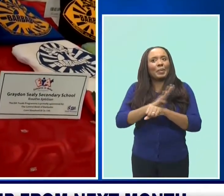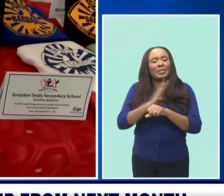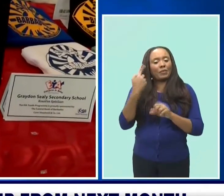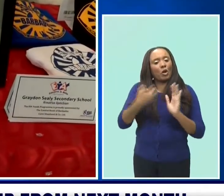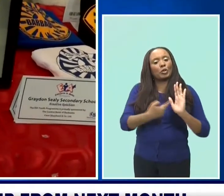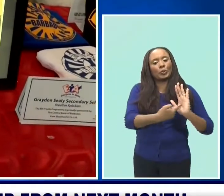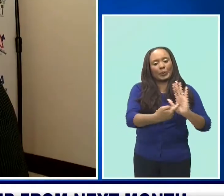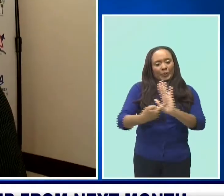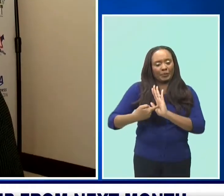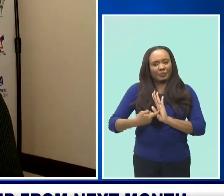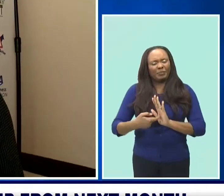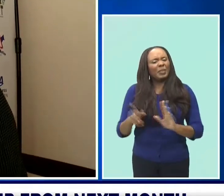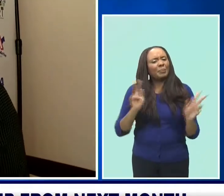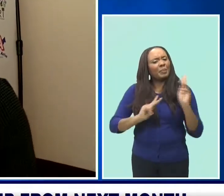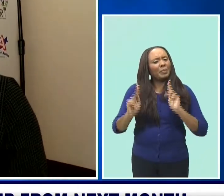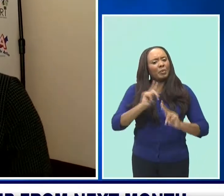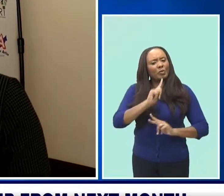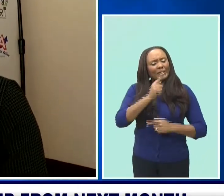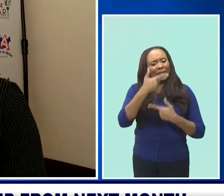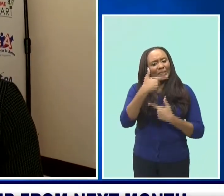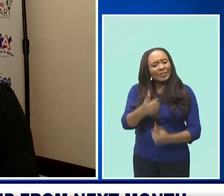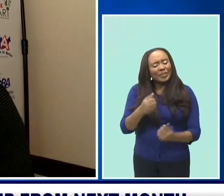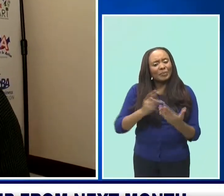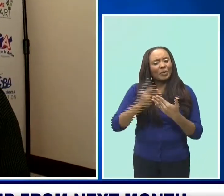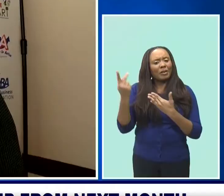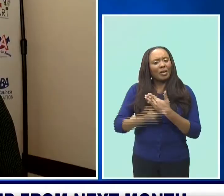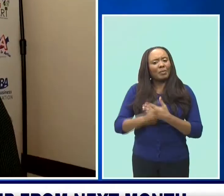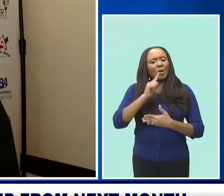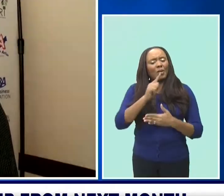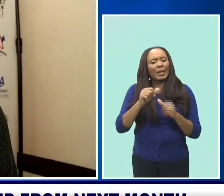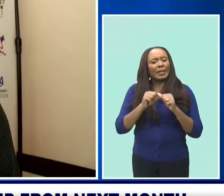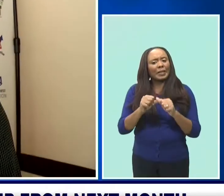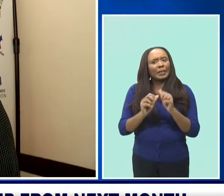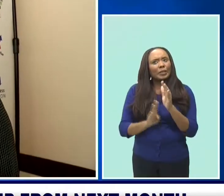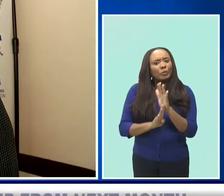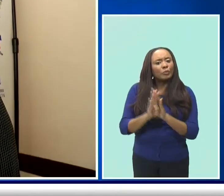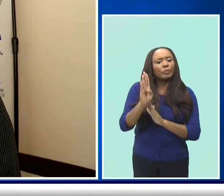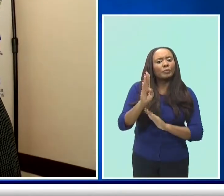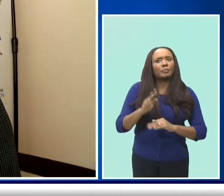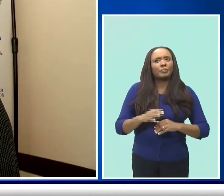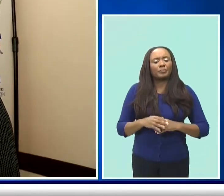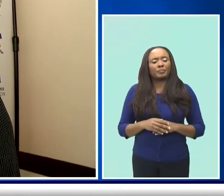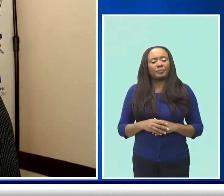in the program, now in its 10th year, continues to grow. In the academic year